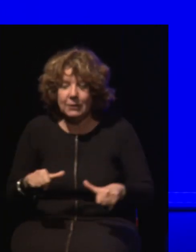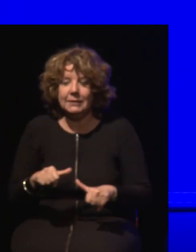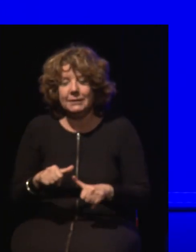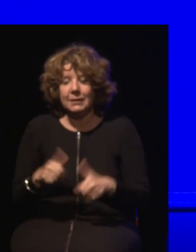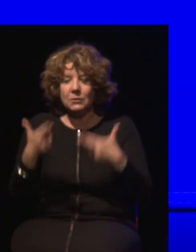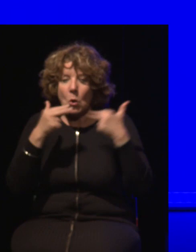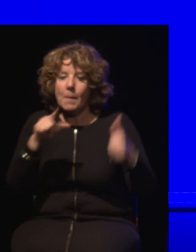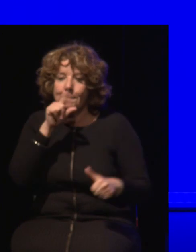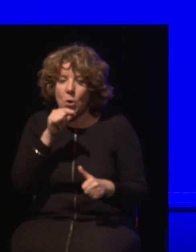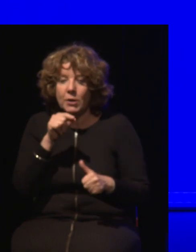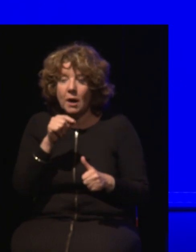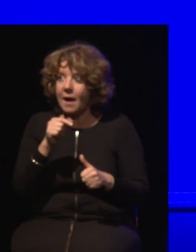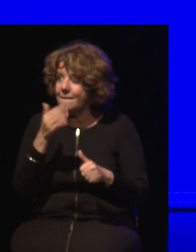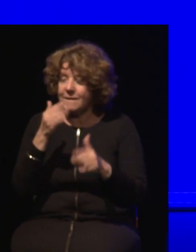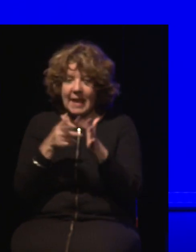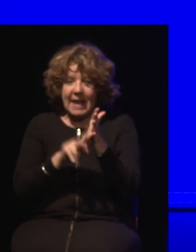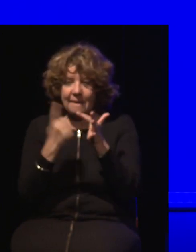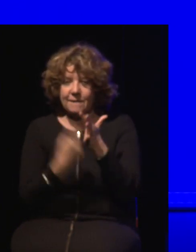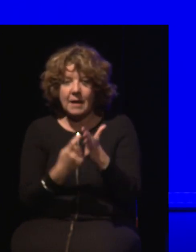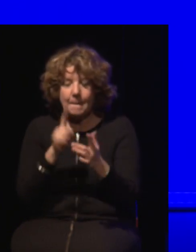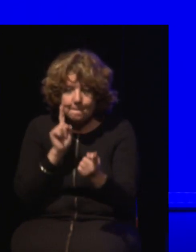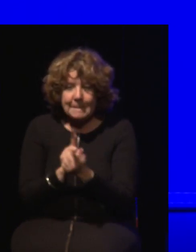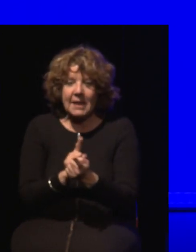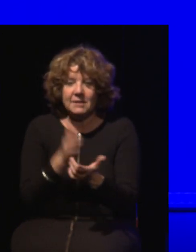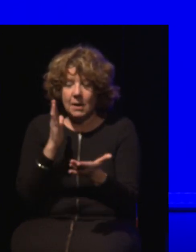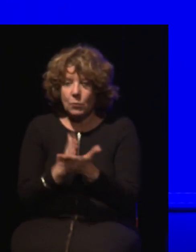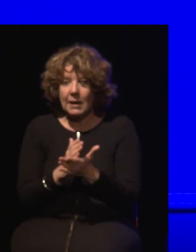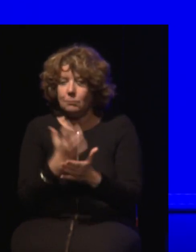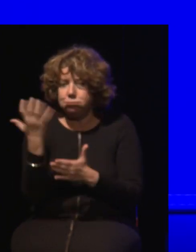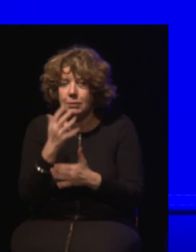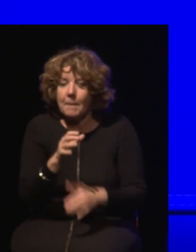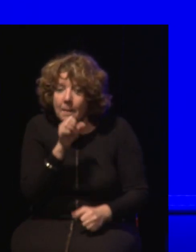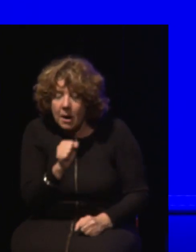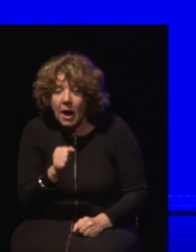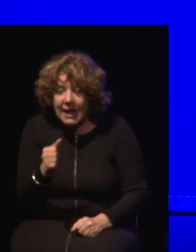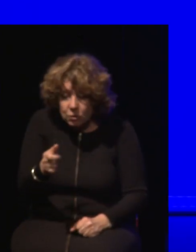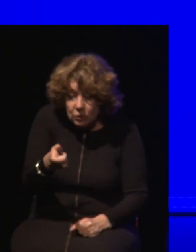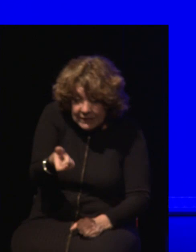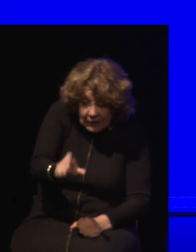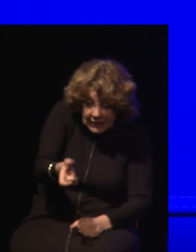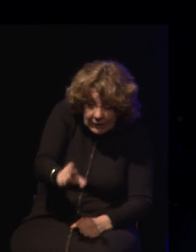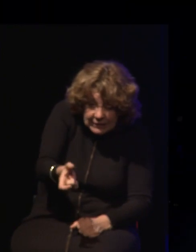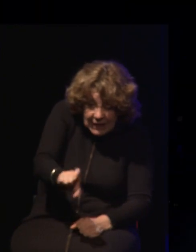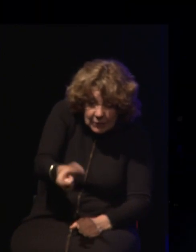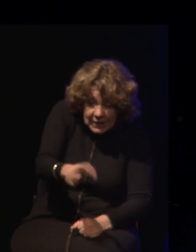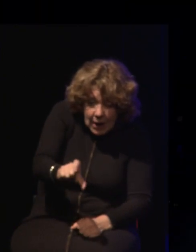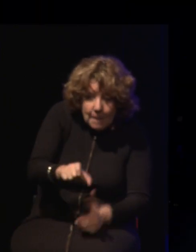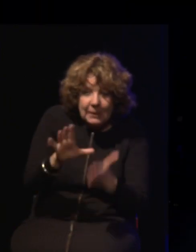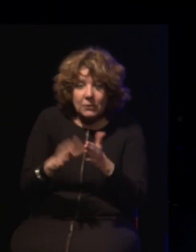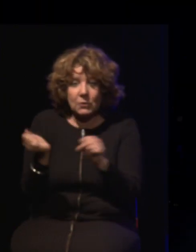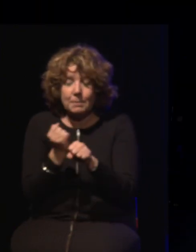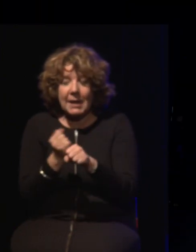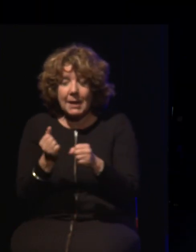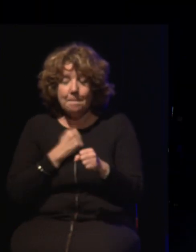ever encountered. It was close to overloading my microphones. I had to turn down the input gain on my recorder. It was distorting my